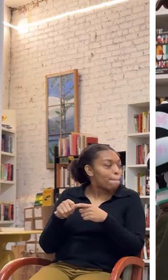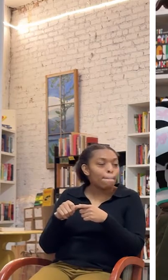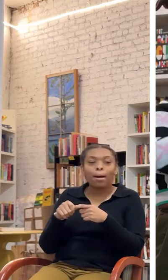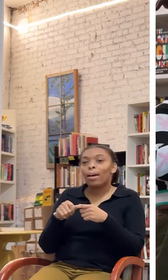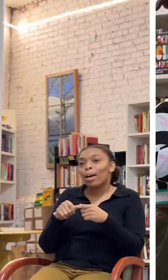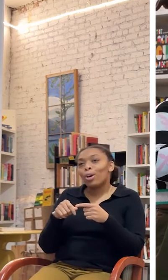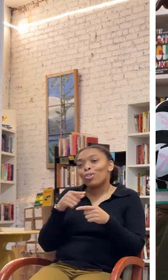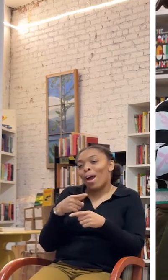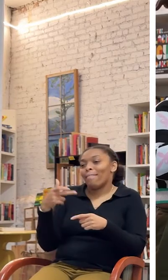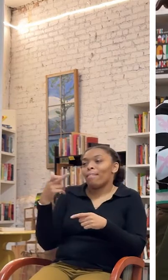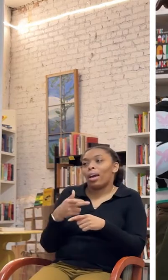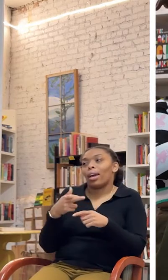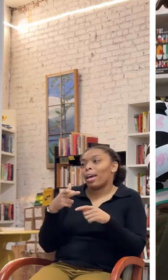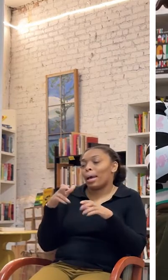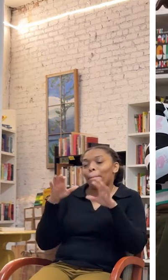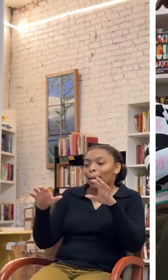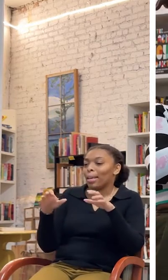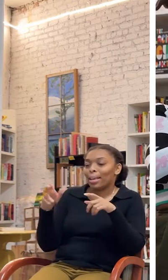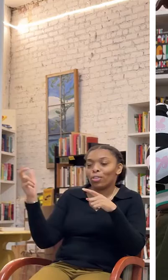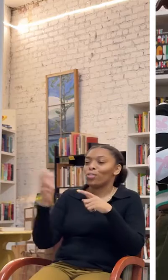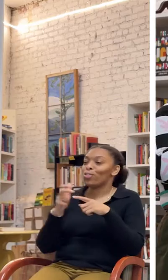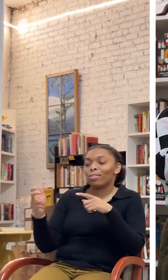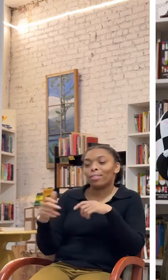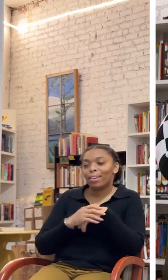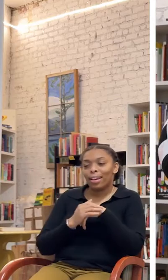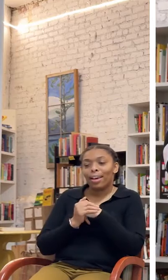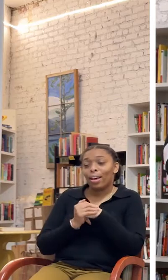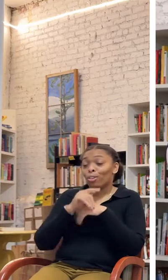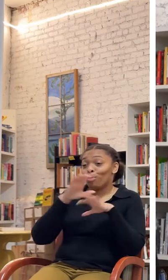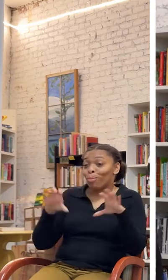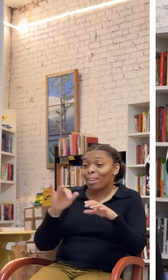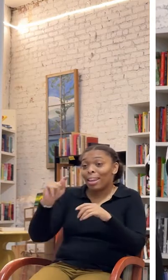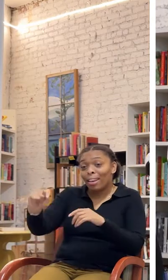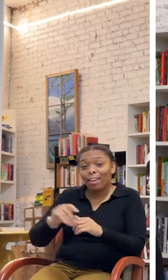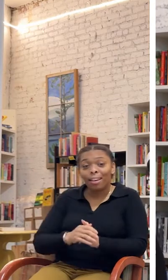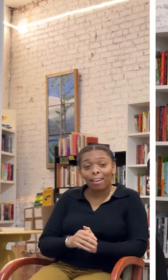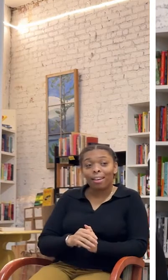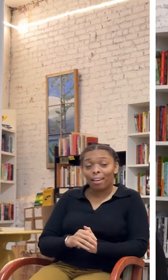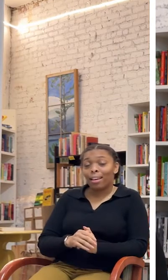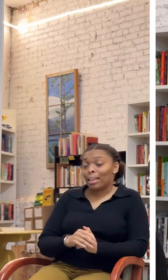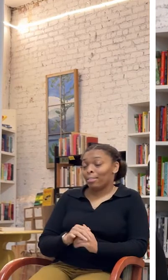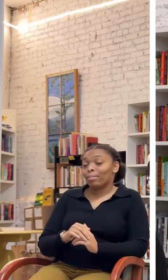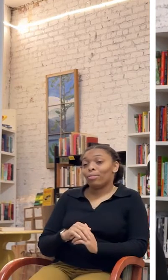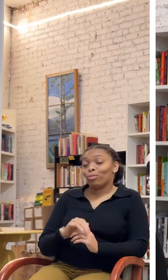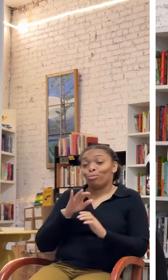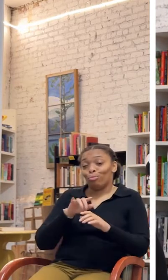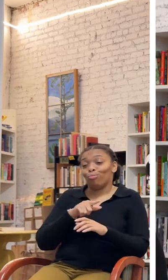you fucking beast. You're a fucking beast. You did it. Back to your brother's point, you did it.